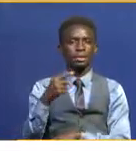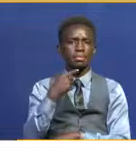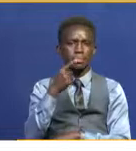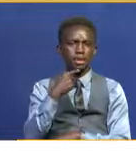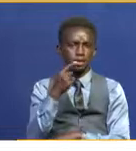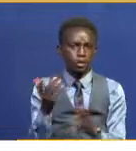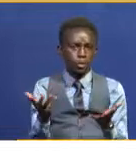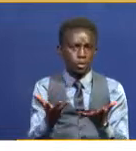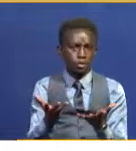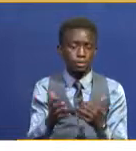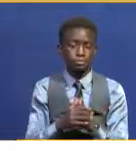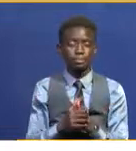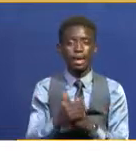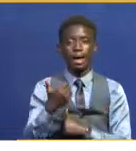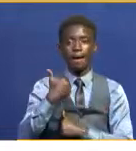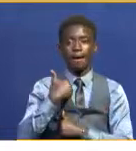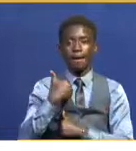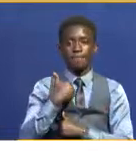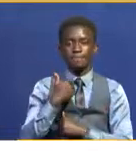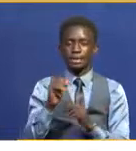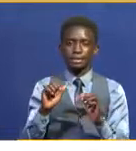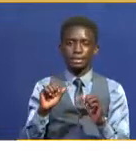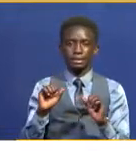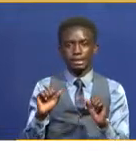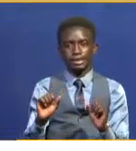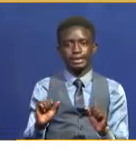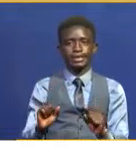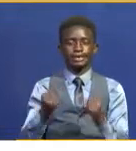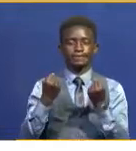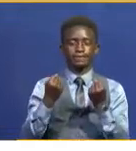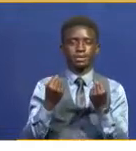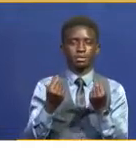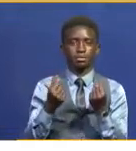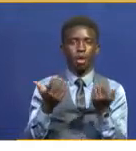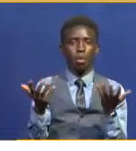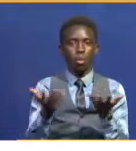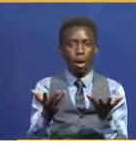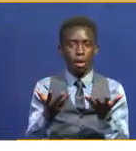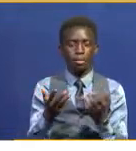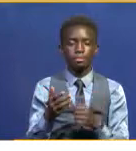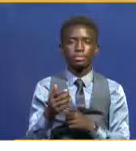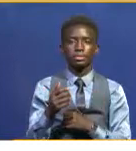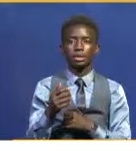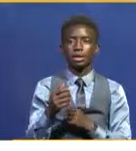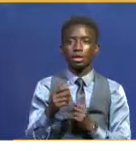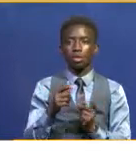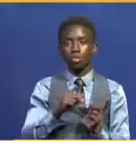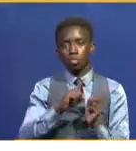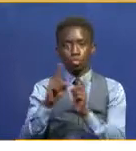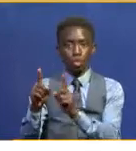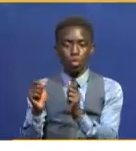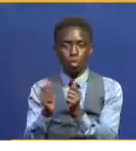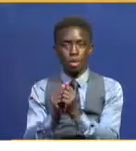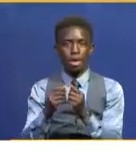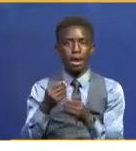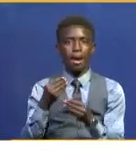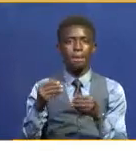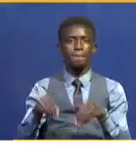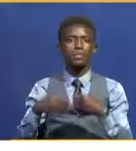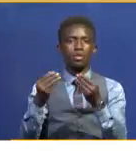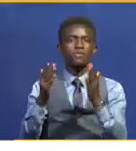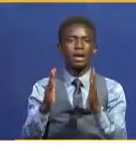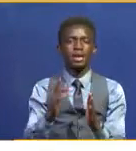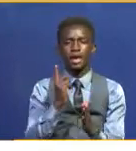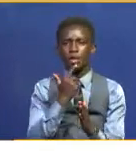is a bit of safety in terms of going with a provider who has been there for a while and who